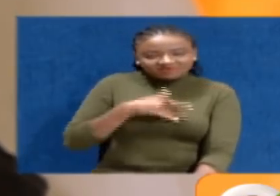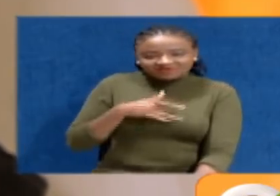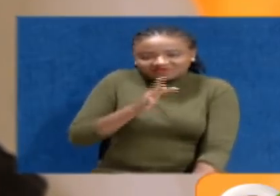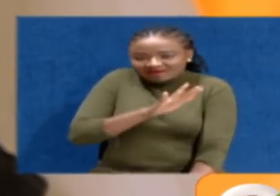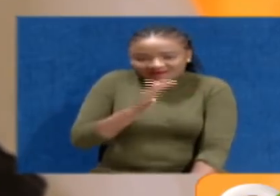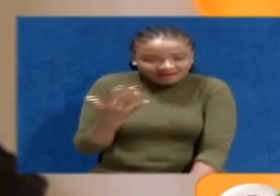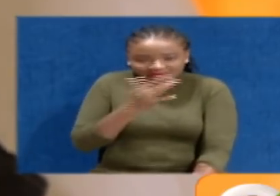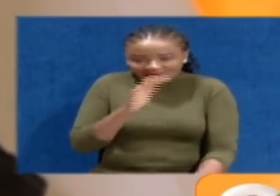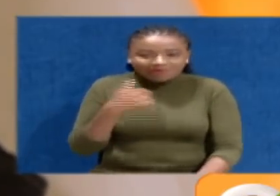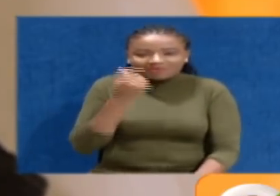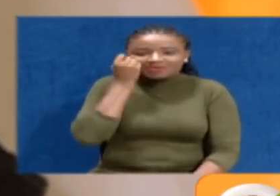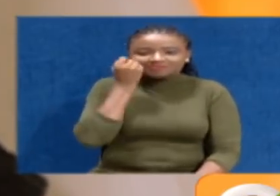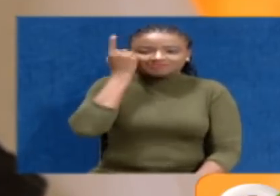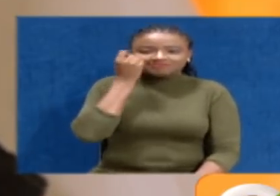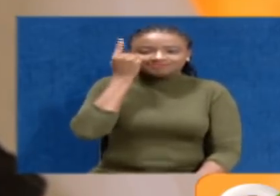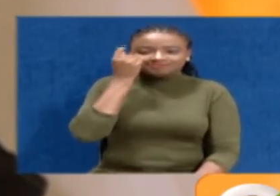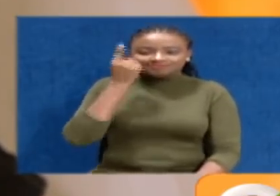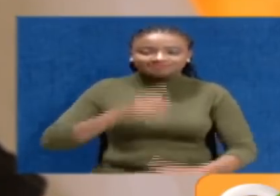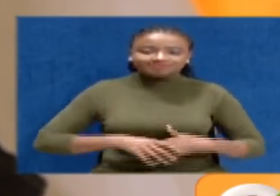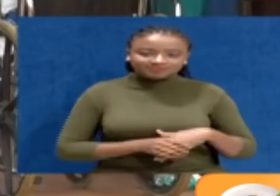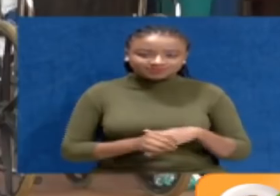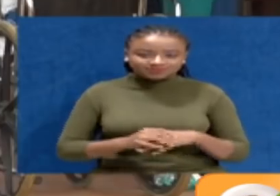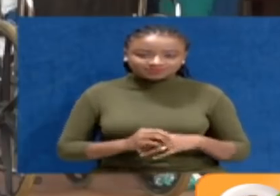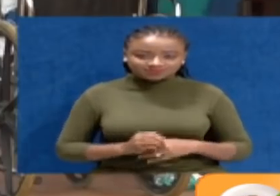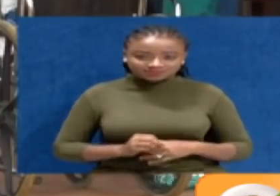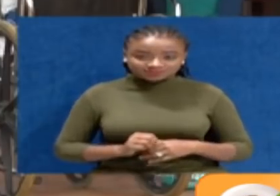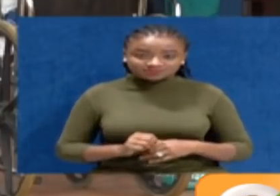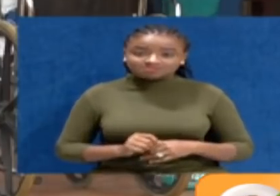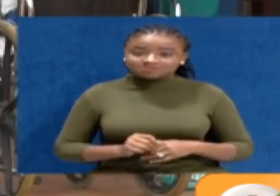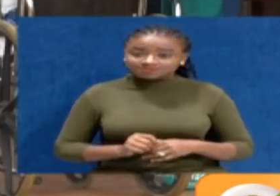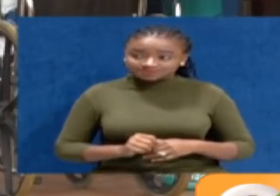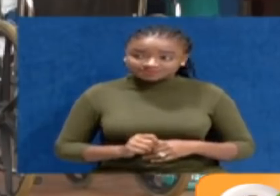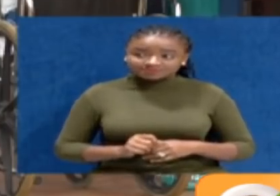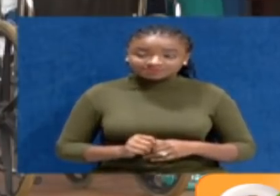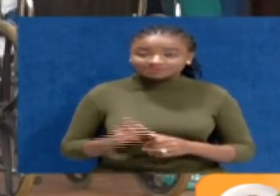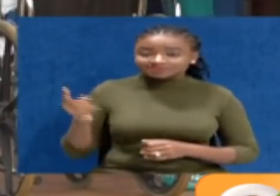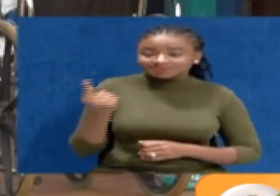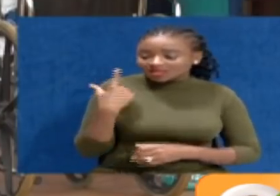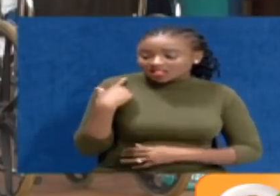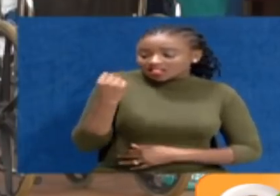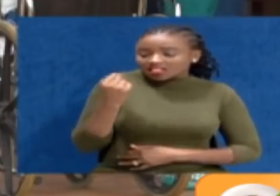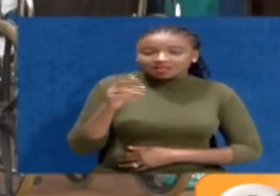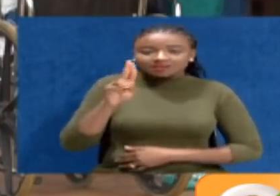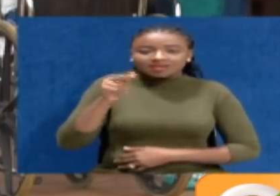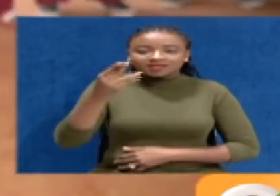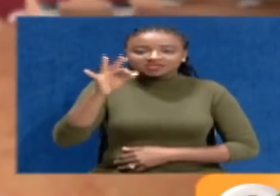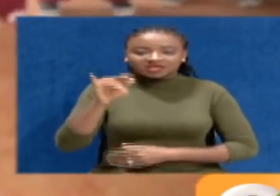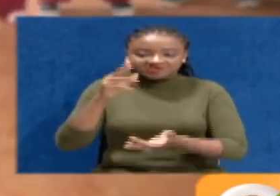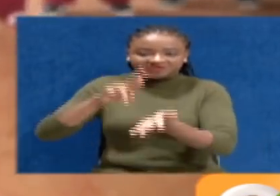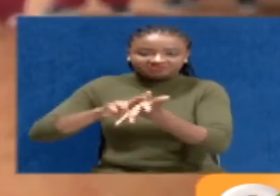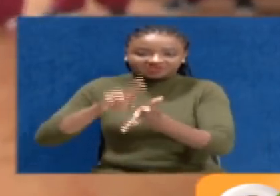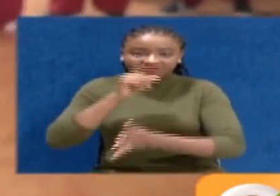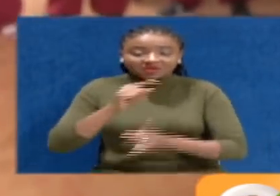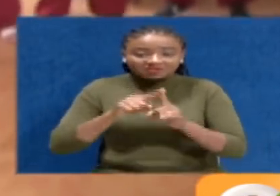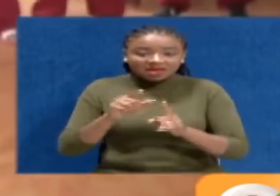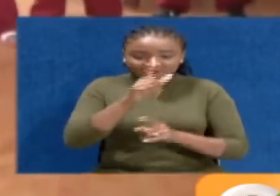they feel when I am in such a condition. Kenneth has only recently registered for the NHIF cover. And even